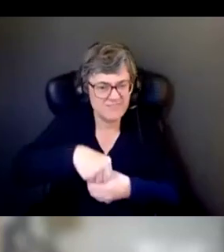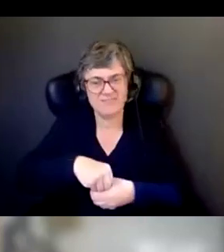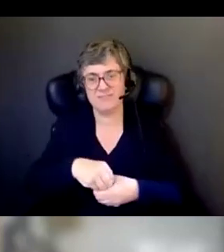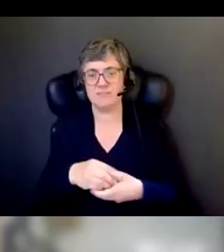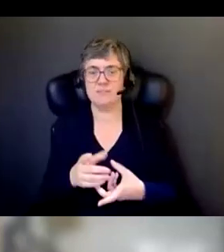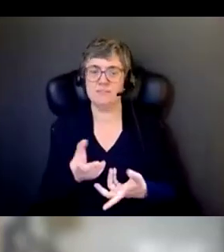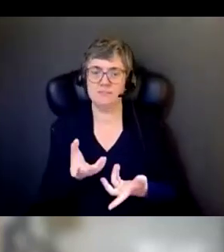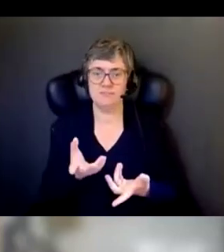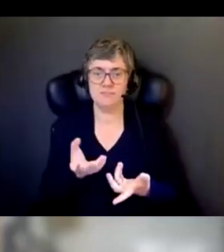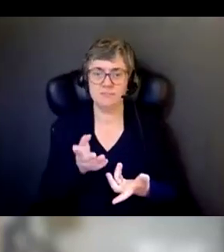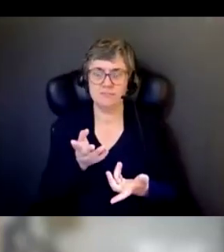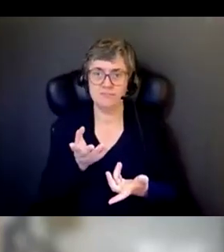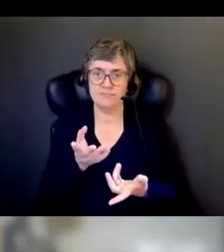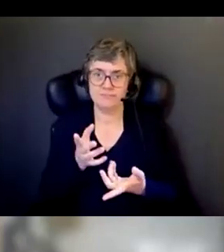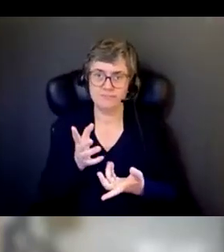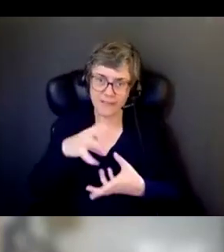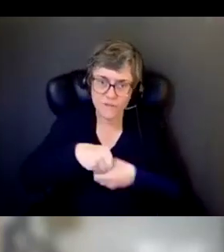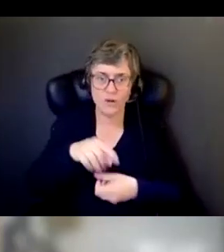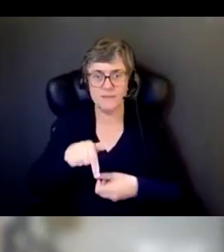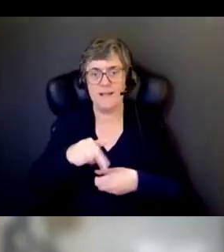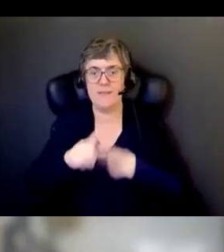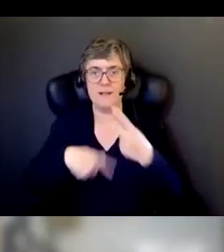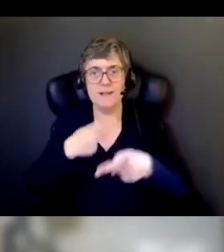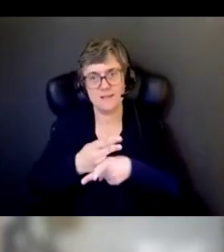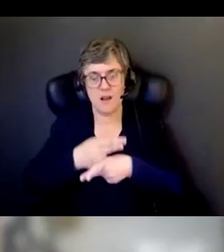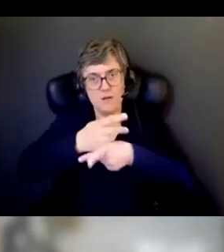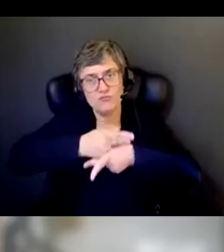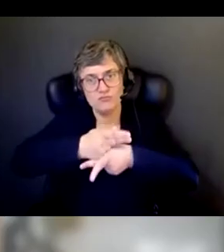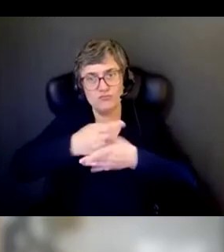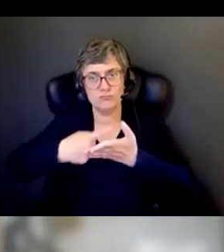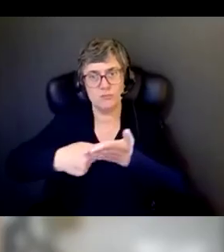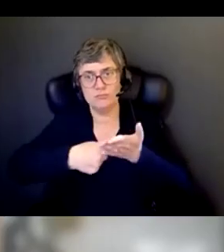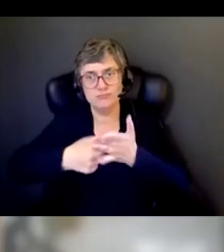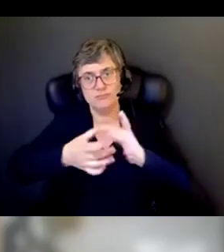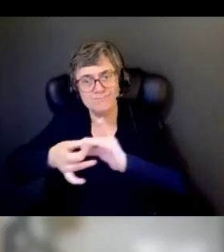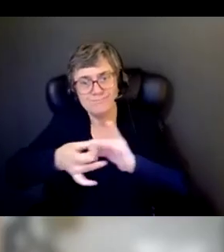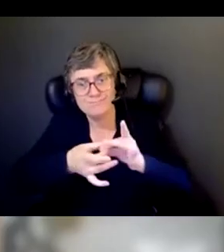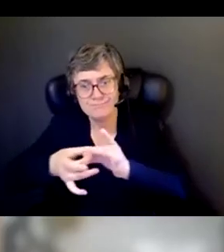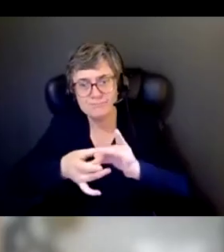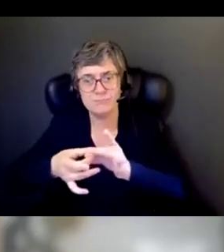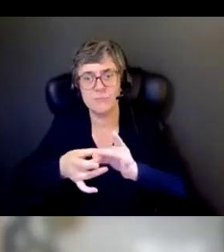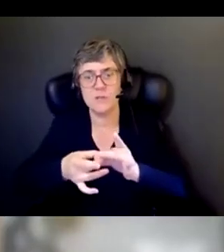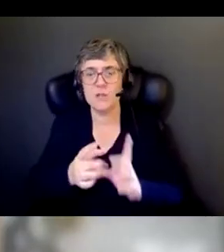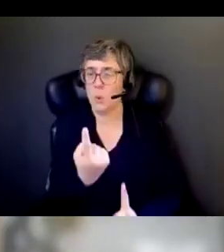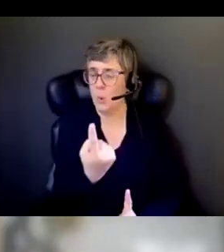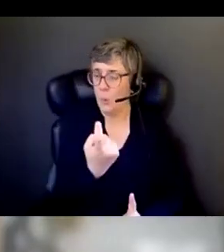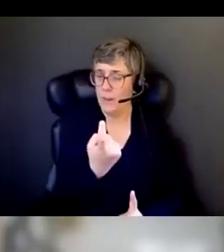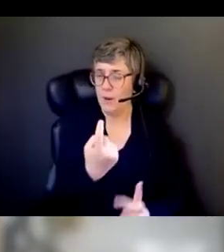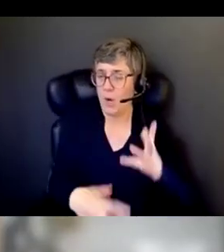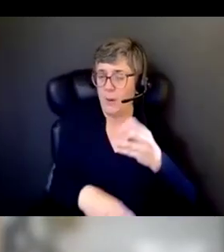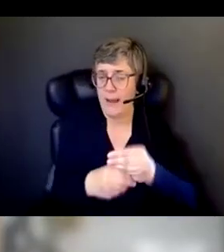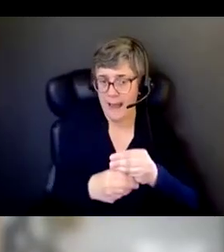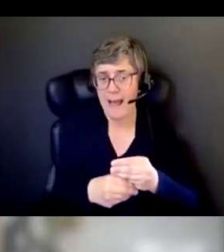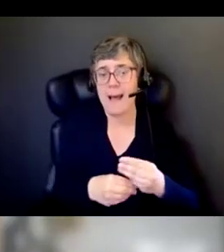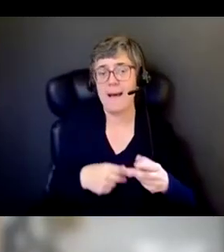think is an important part of this discussion is around caregiver stress and burnout, and how that is